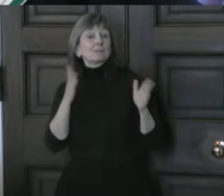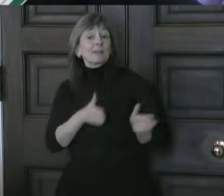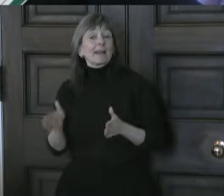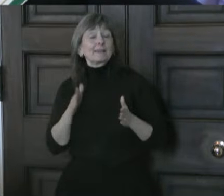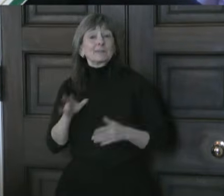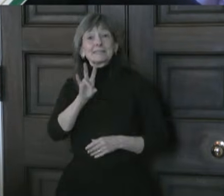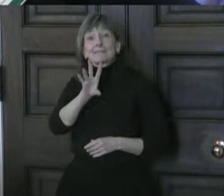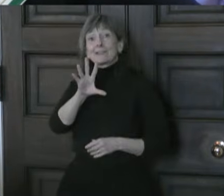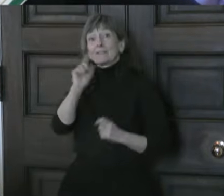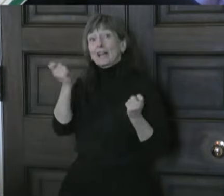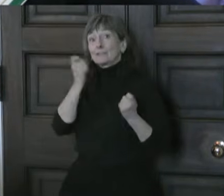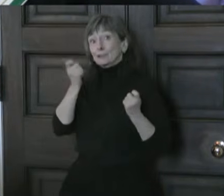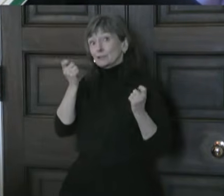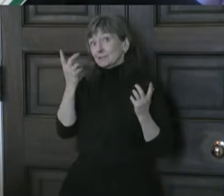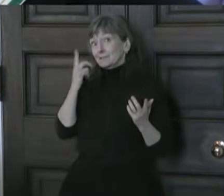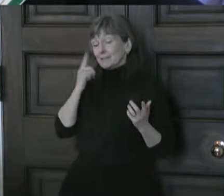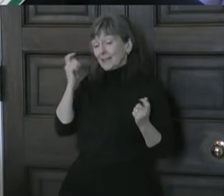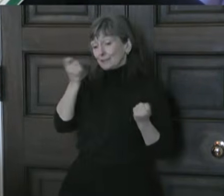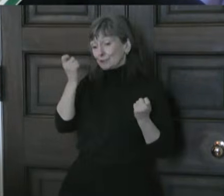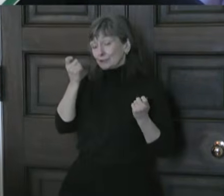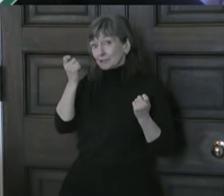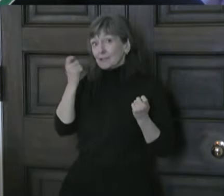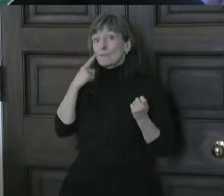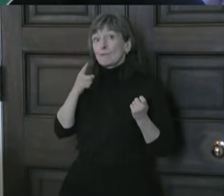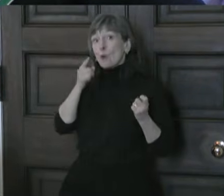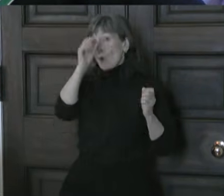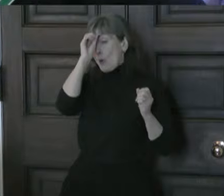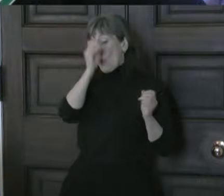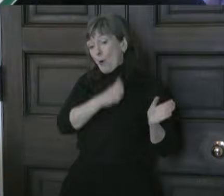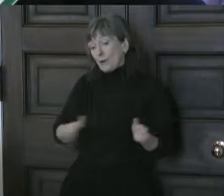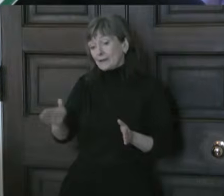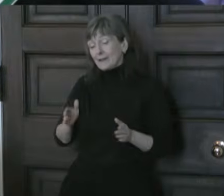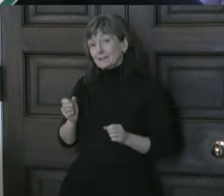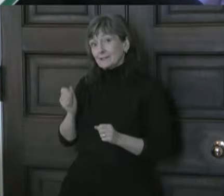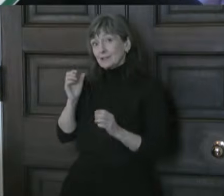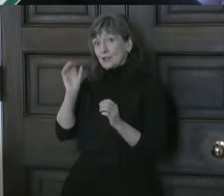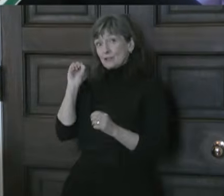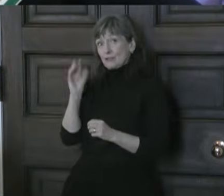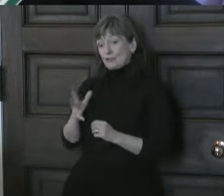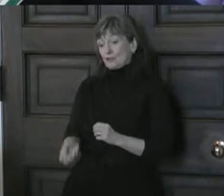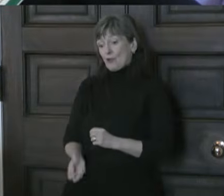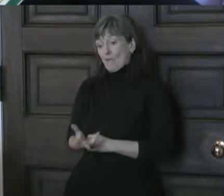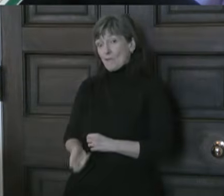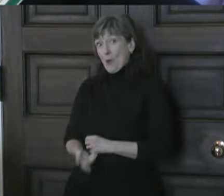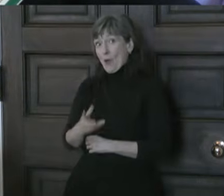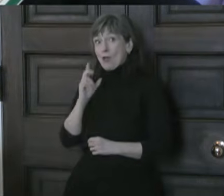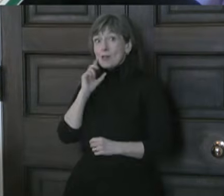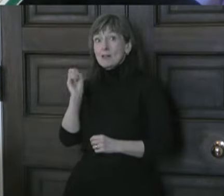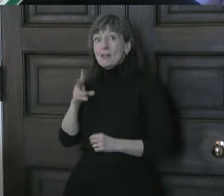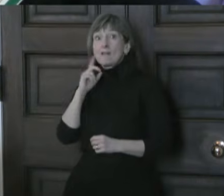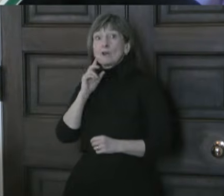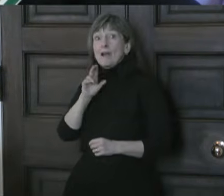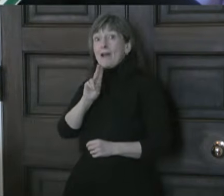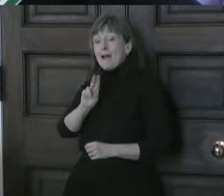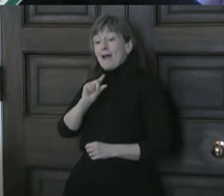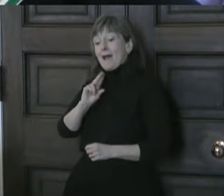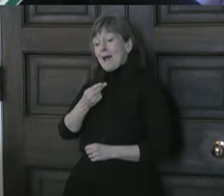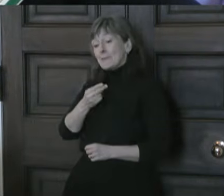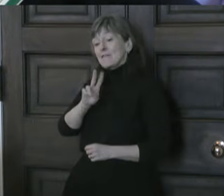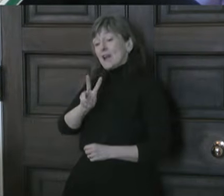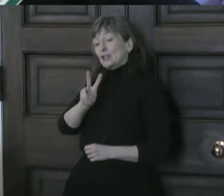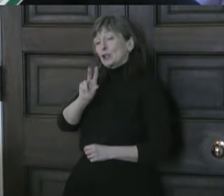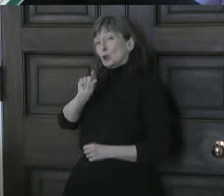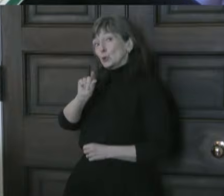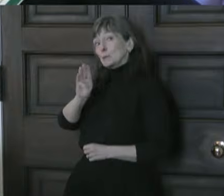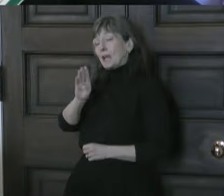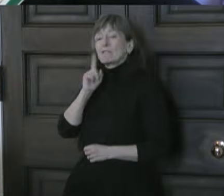75th anniversary celebrations of organized softball in Happy Valley Goose Bay for the summer of 2026.